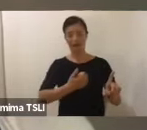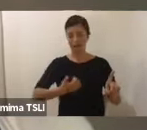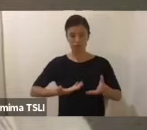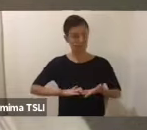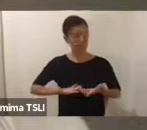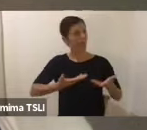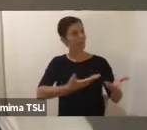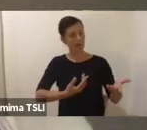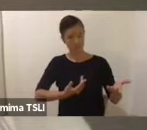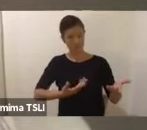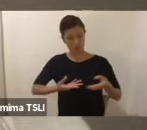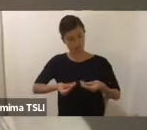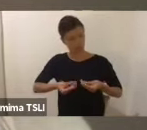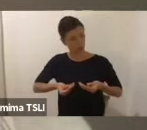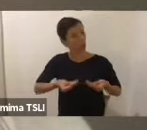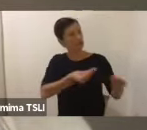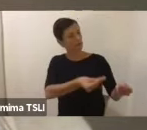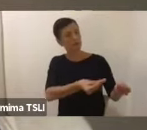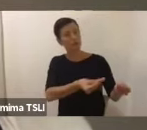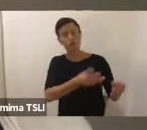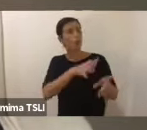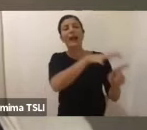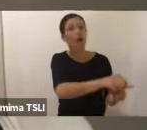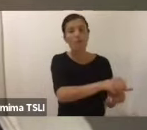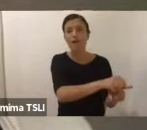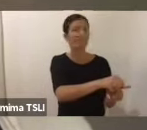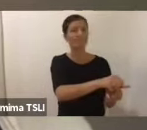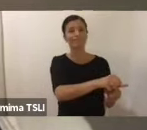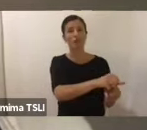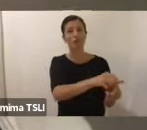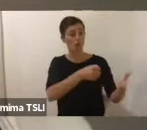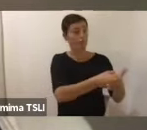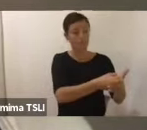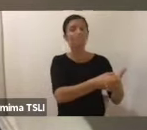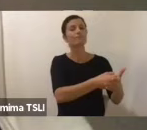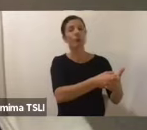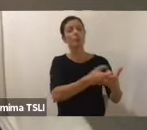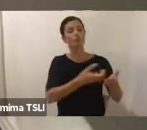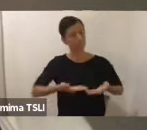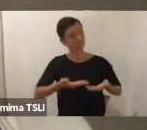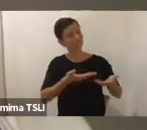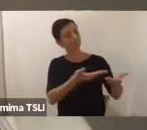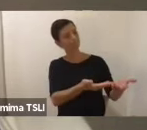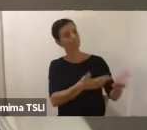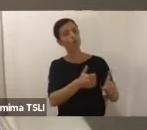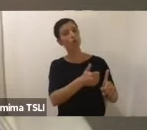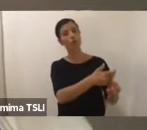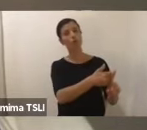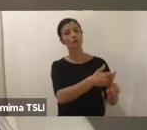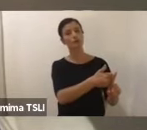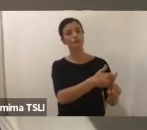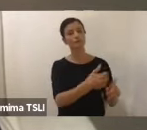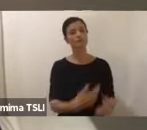taking over or getting in the way and thirdly find somewhere where you can look at the